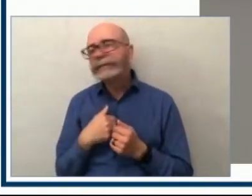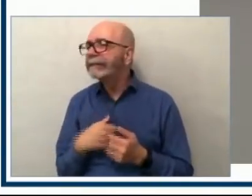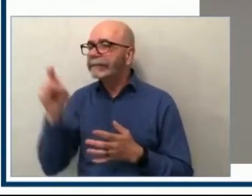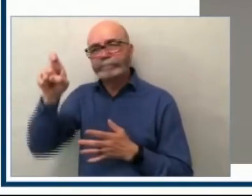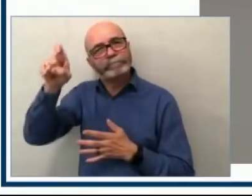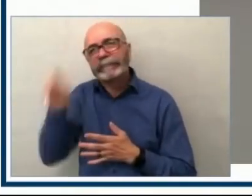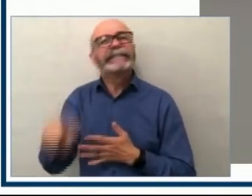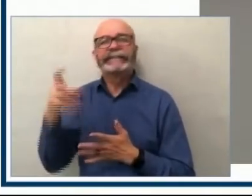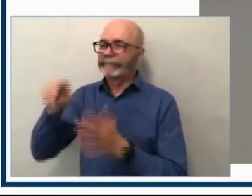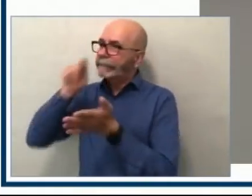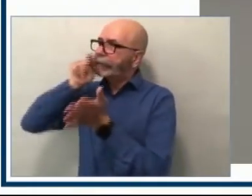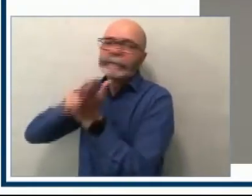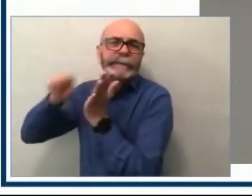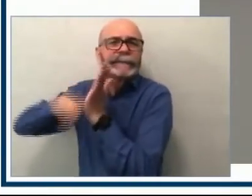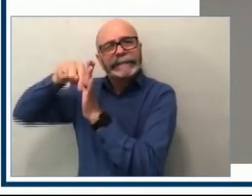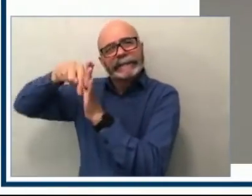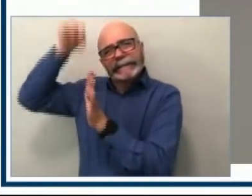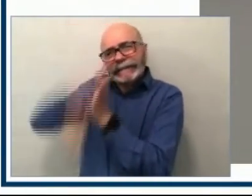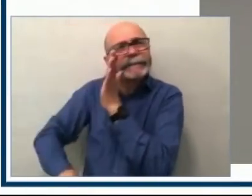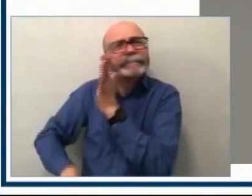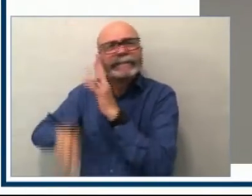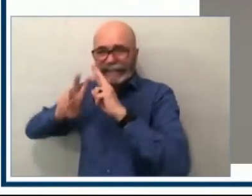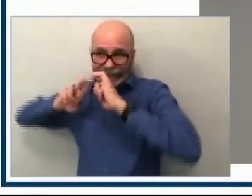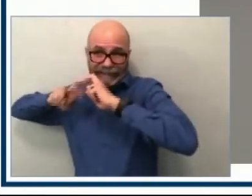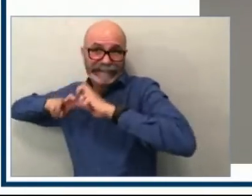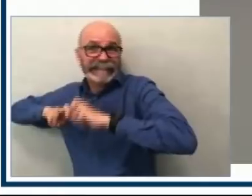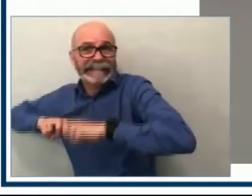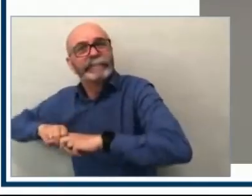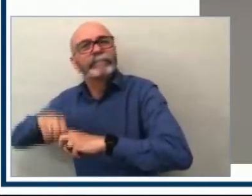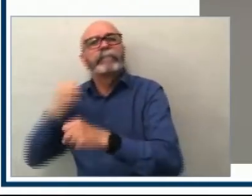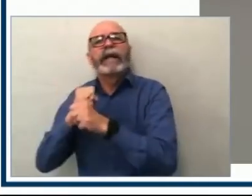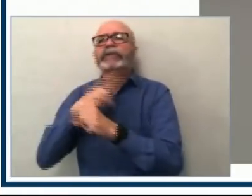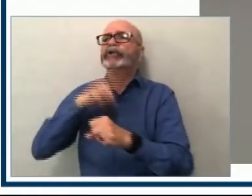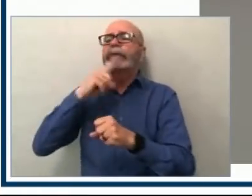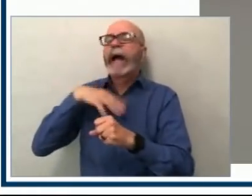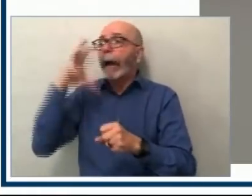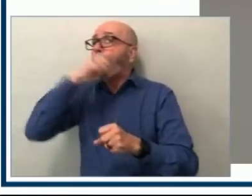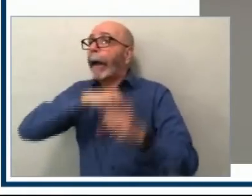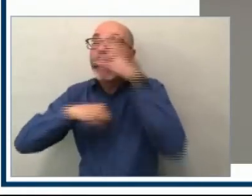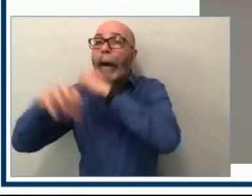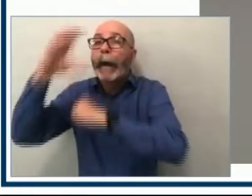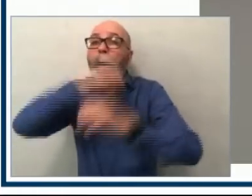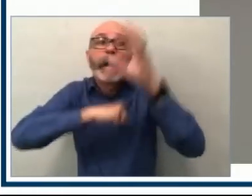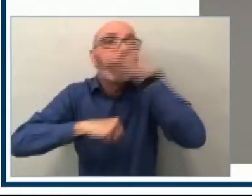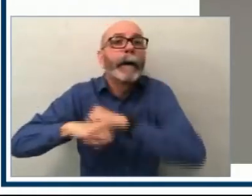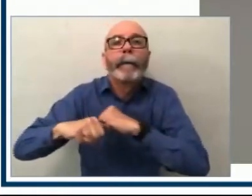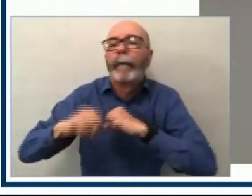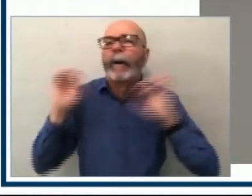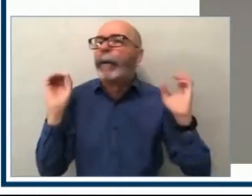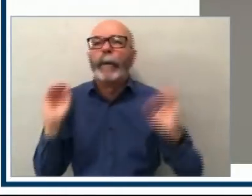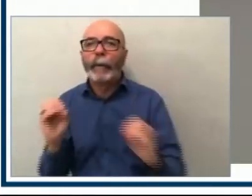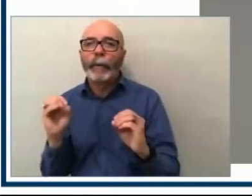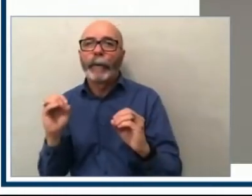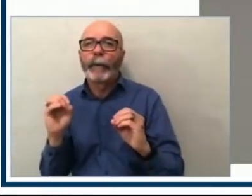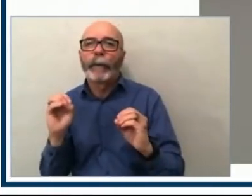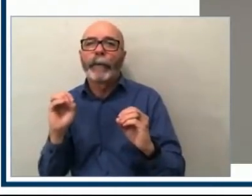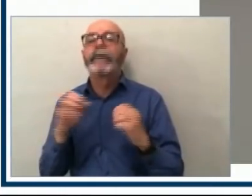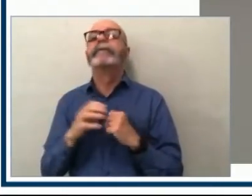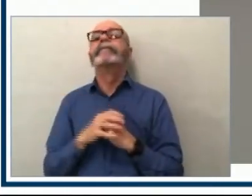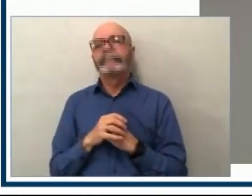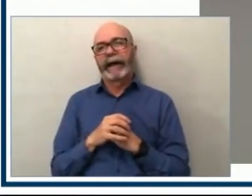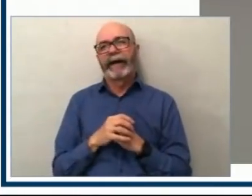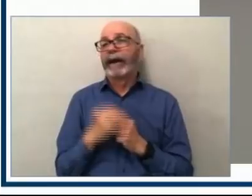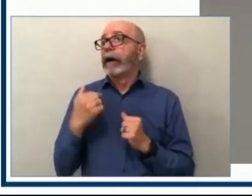not missing something, undetected circulation of the variant strain. I can't fully explain it, but I